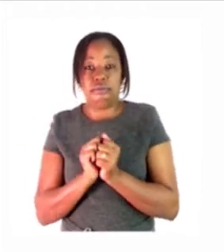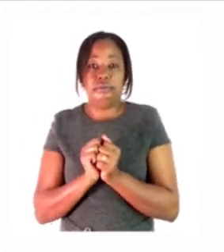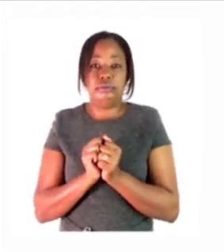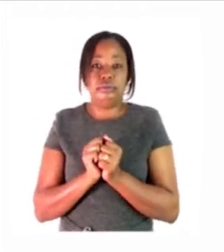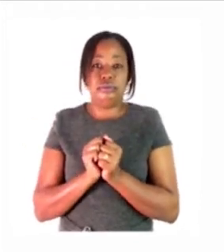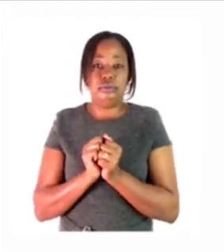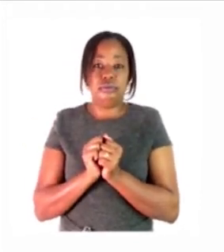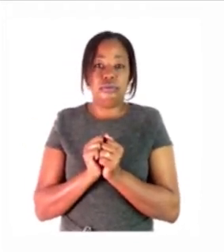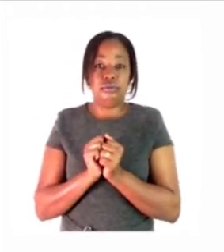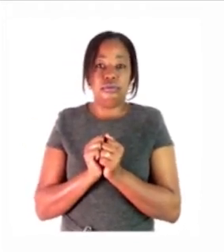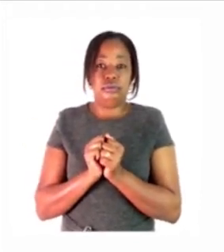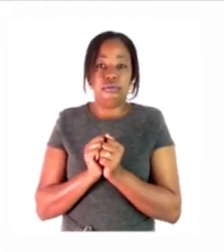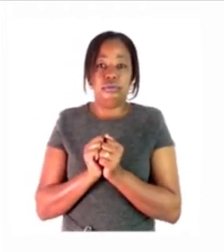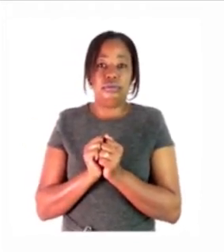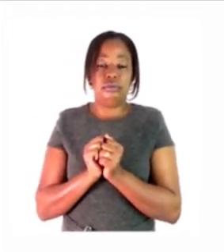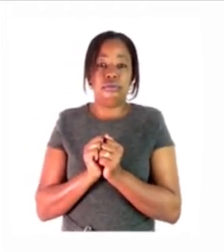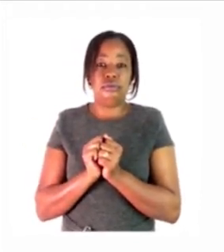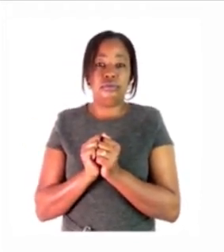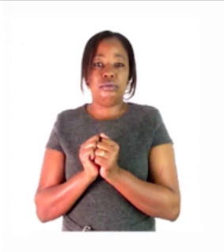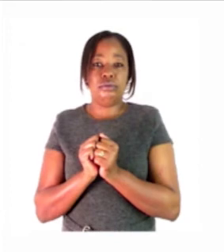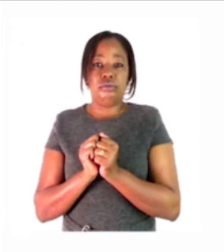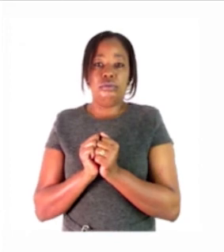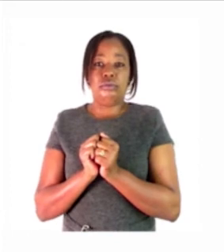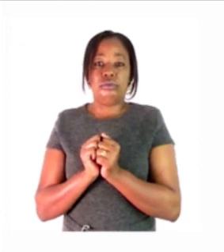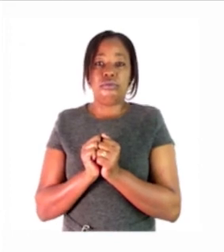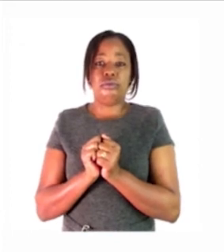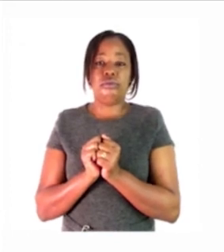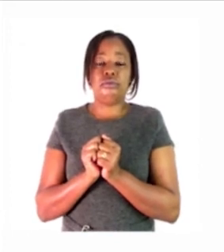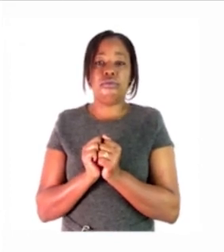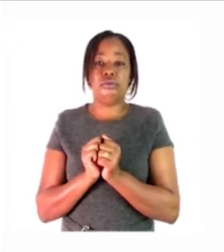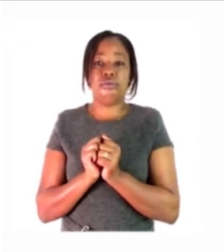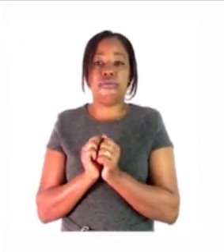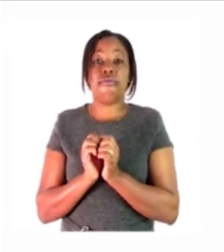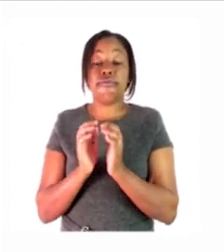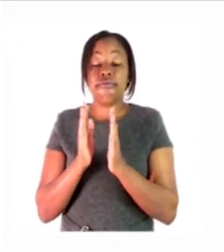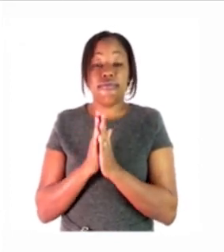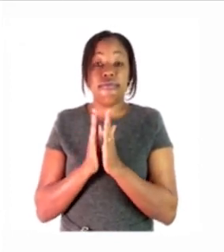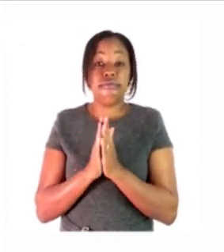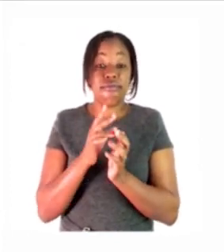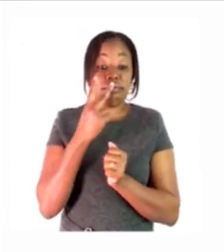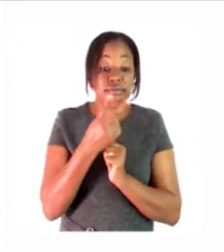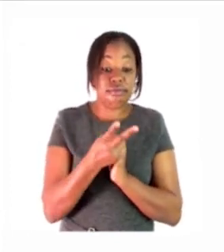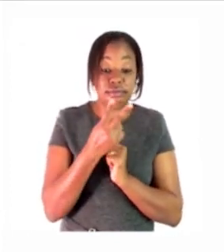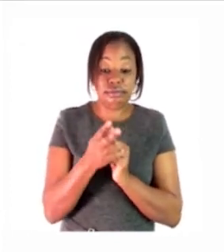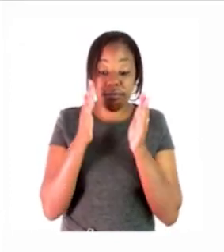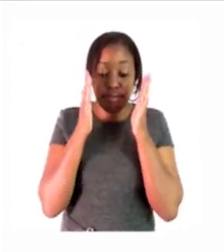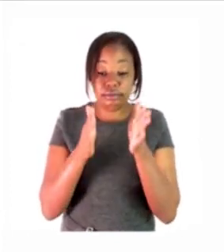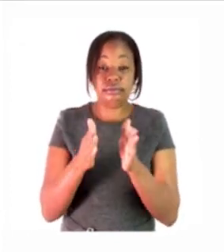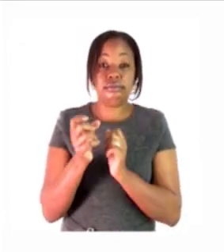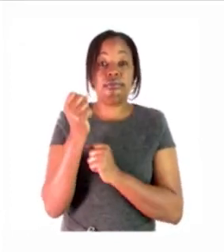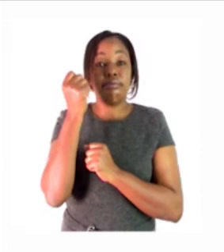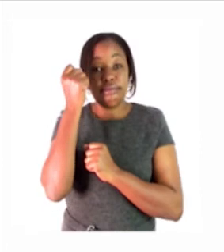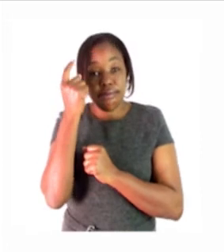have called, then you know it's an odd number. You don't need to count. So please identify for me the odd numbers on these numbers